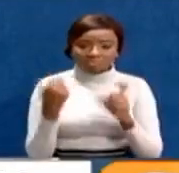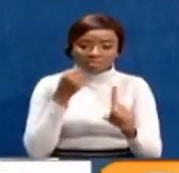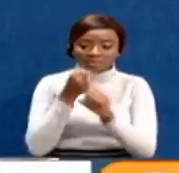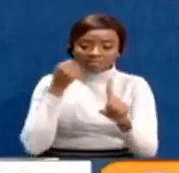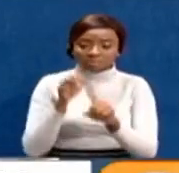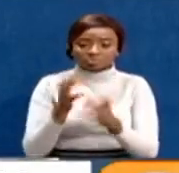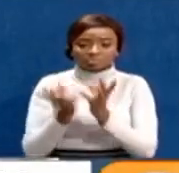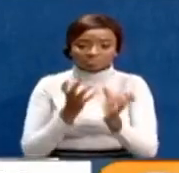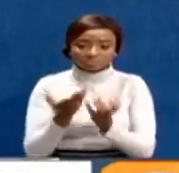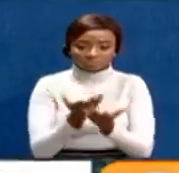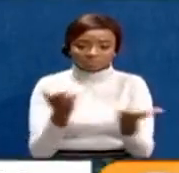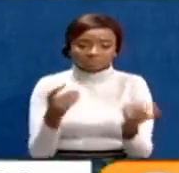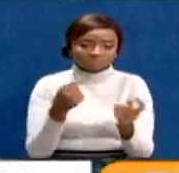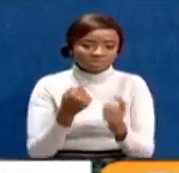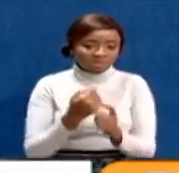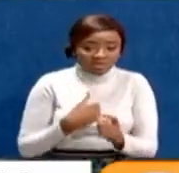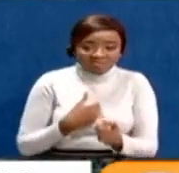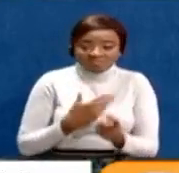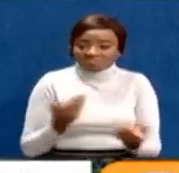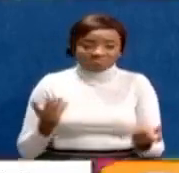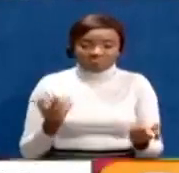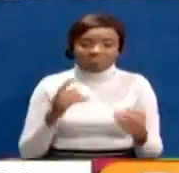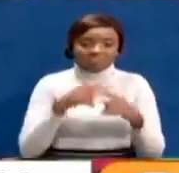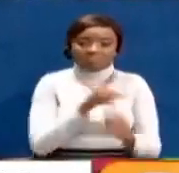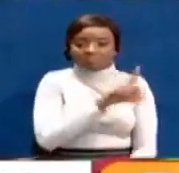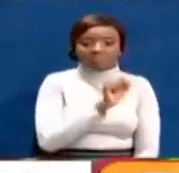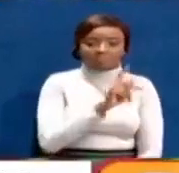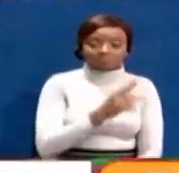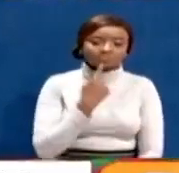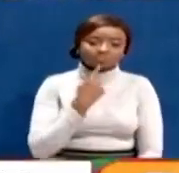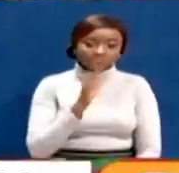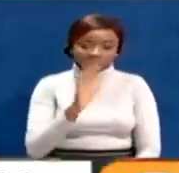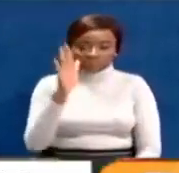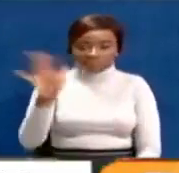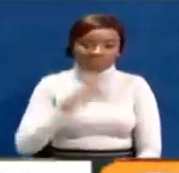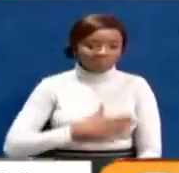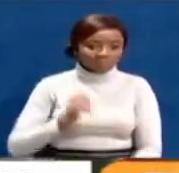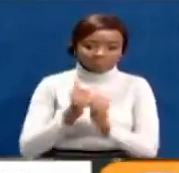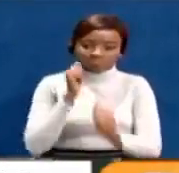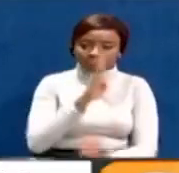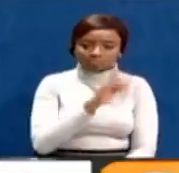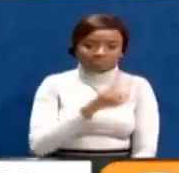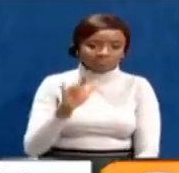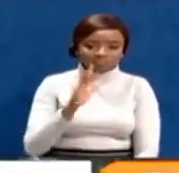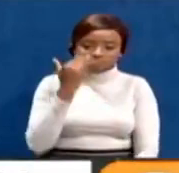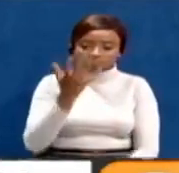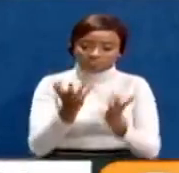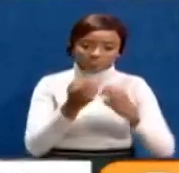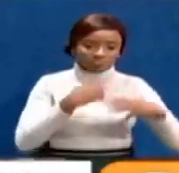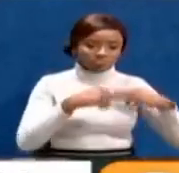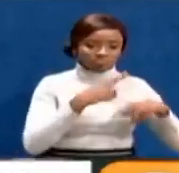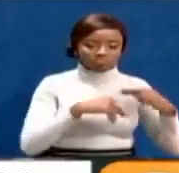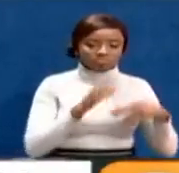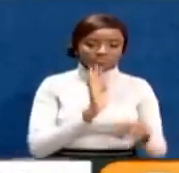small and medium businesses. The advocates' body has called on Parliament to reject it, as they call for revision of its